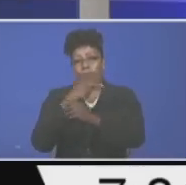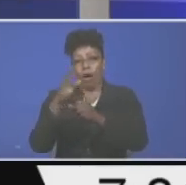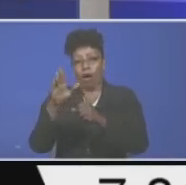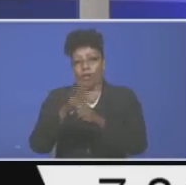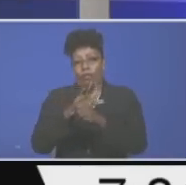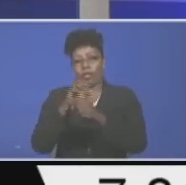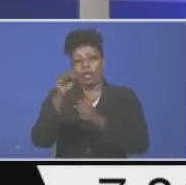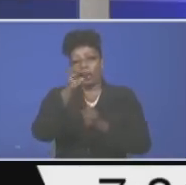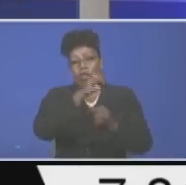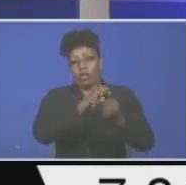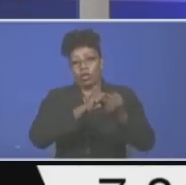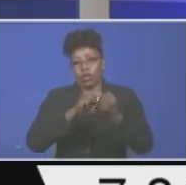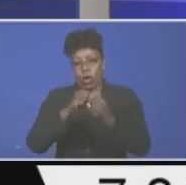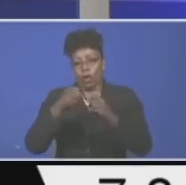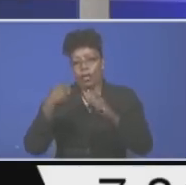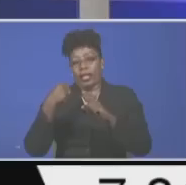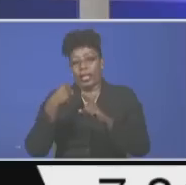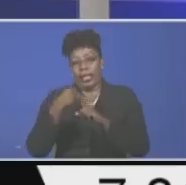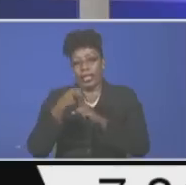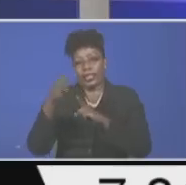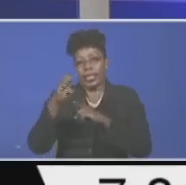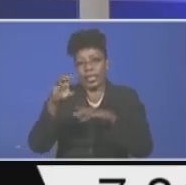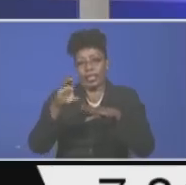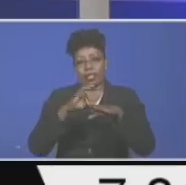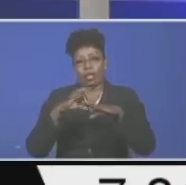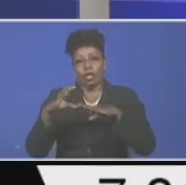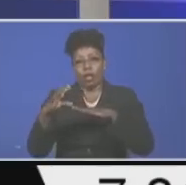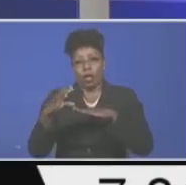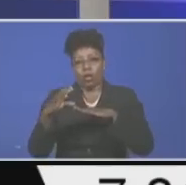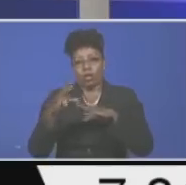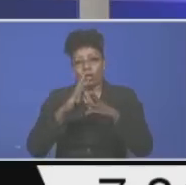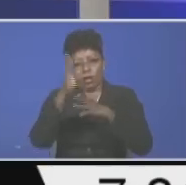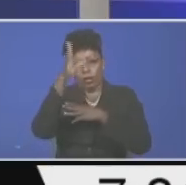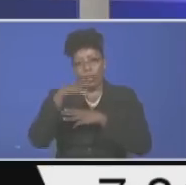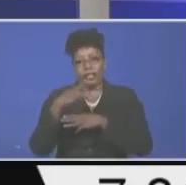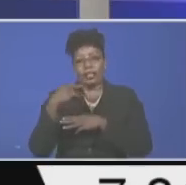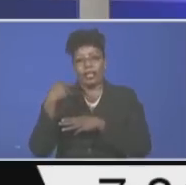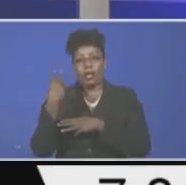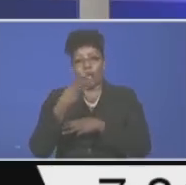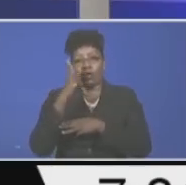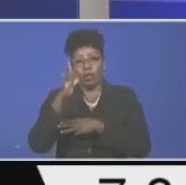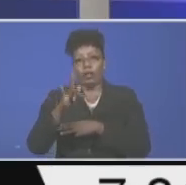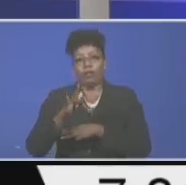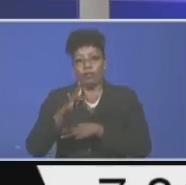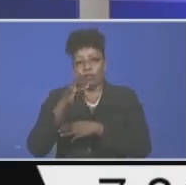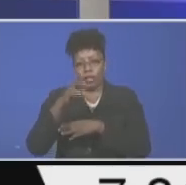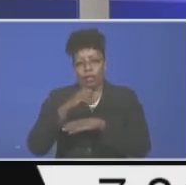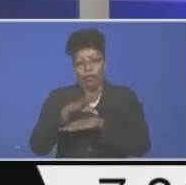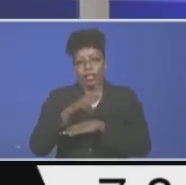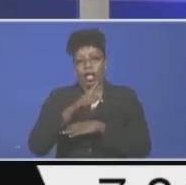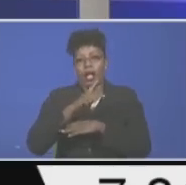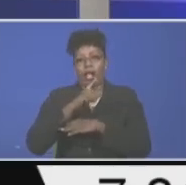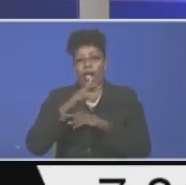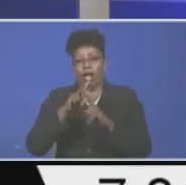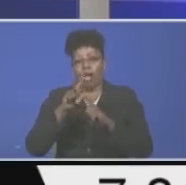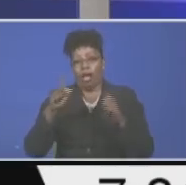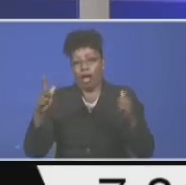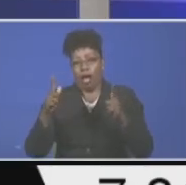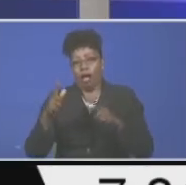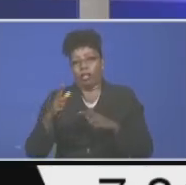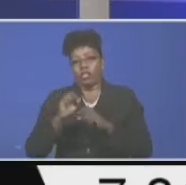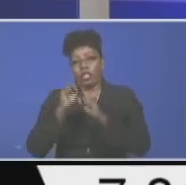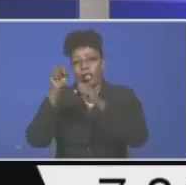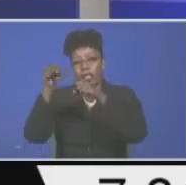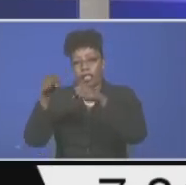East Coast in decades, here in the Bahamas, meteorologists say we will feel the effects. Large sea swells can be expected through